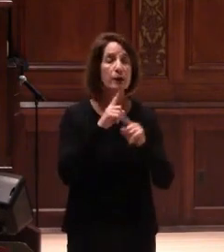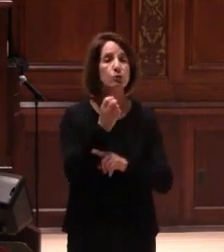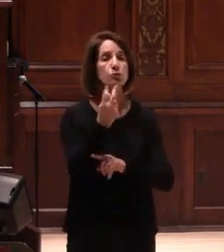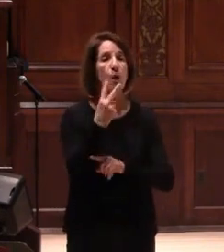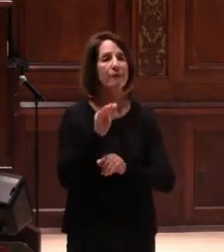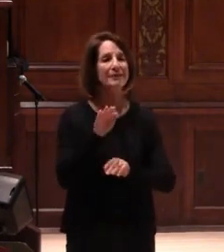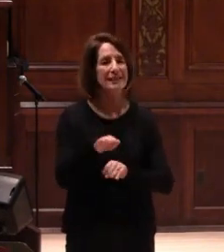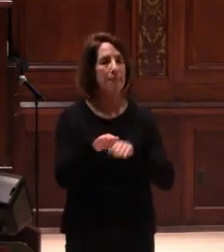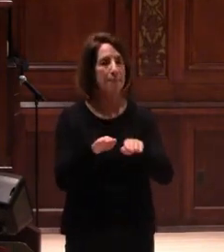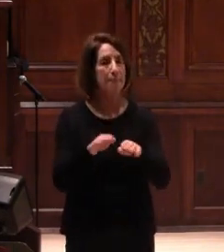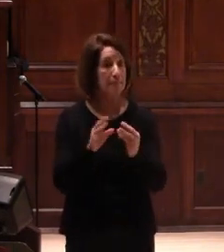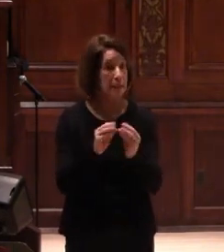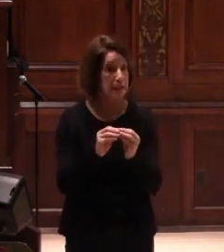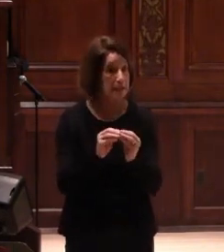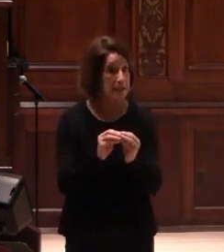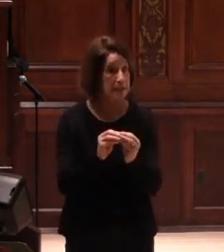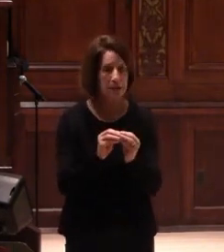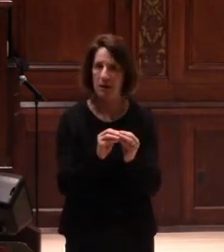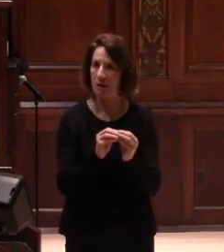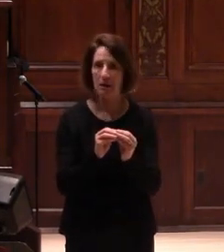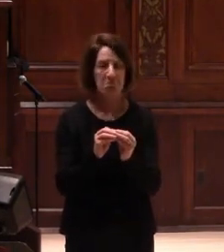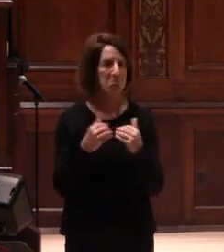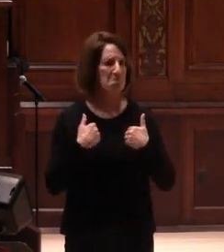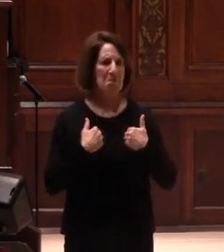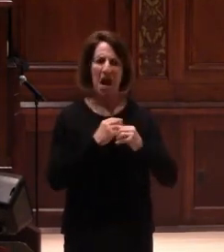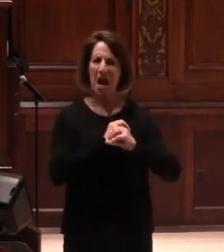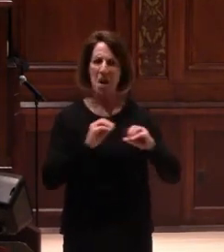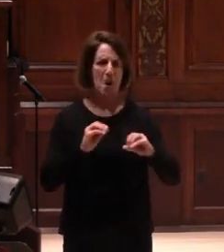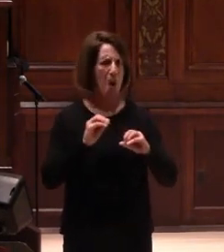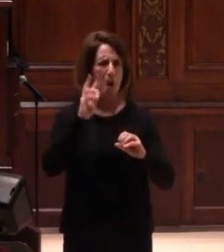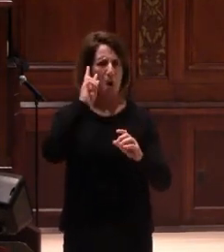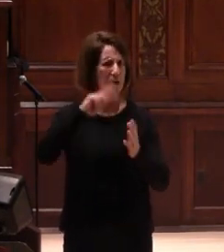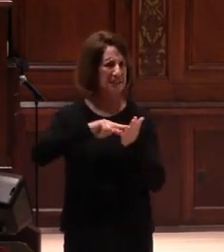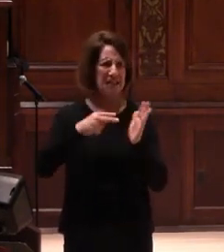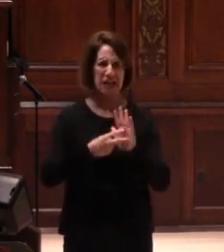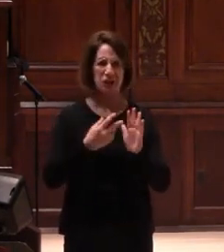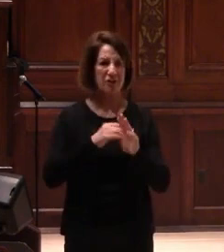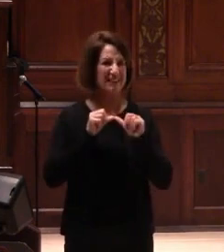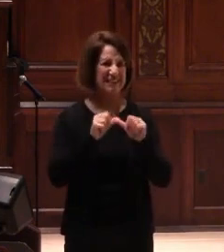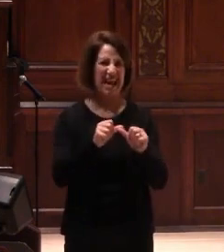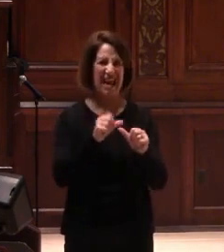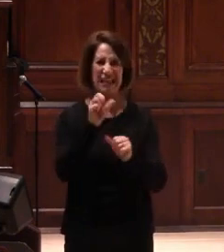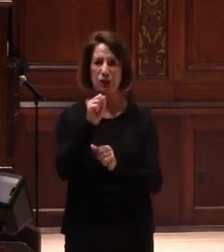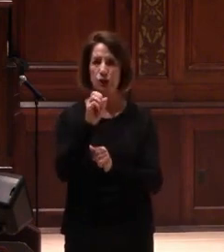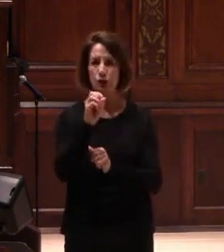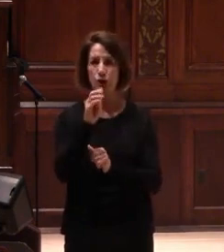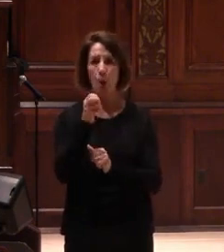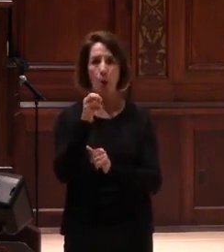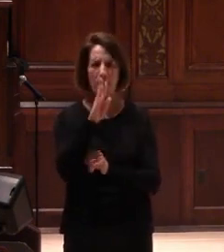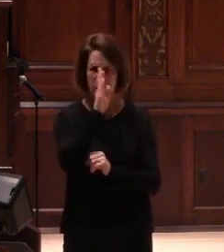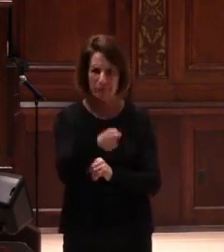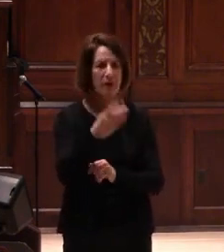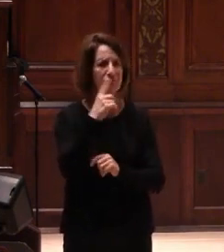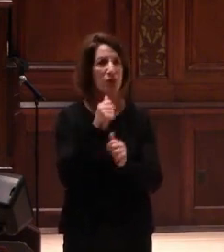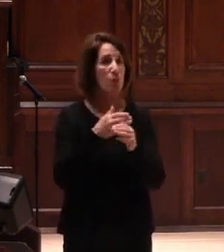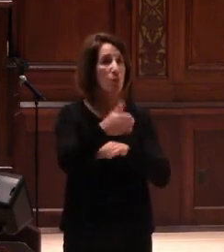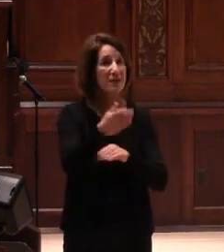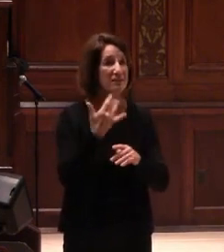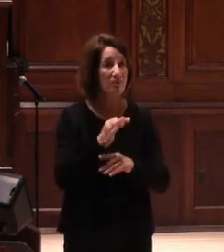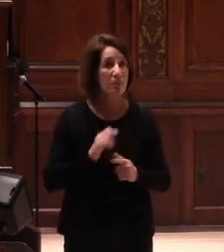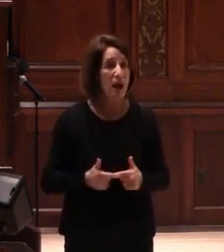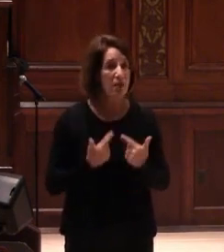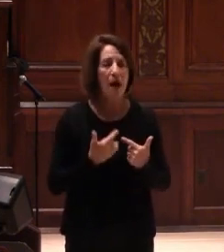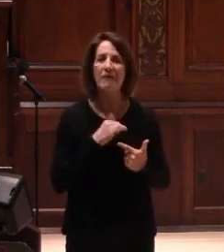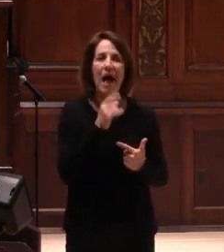meetings. I really had no intention of staying sober for the rest of my life. I just thought, "I'm scared I'm going to get in